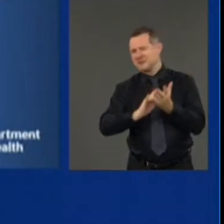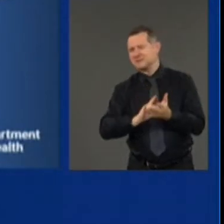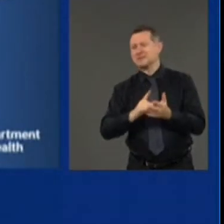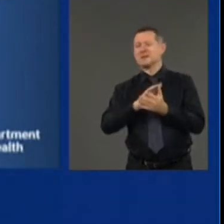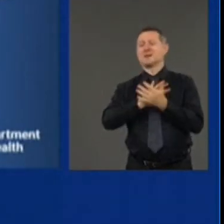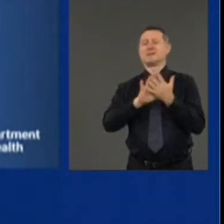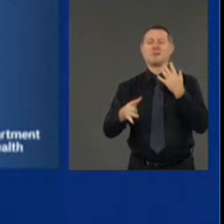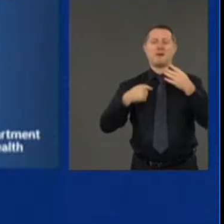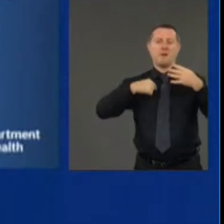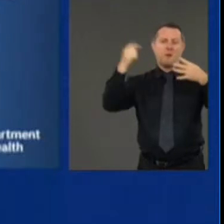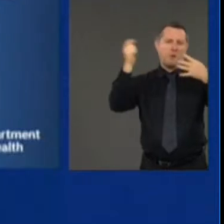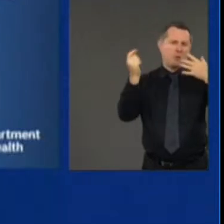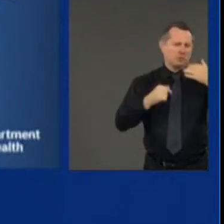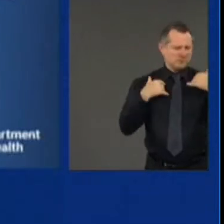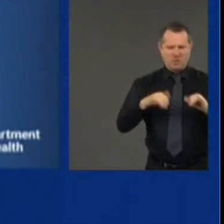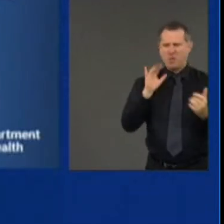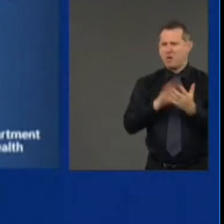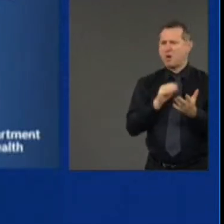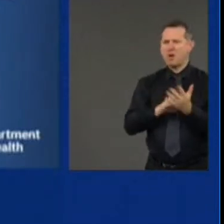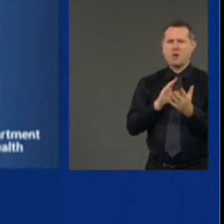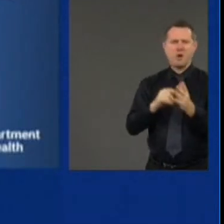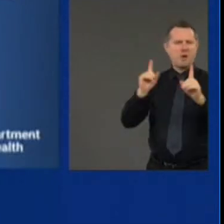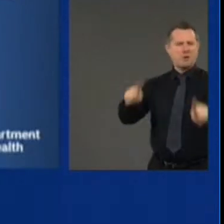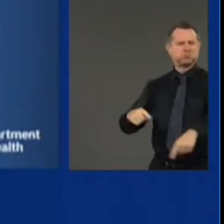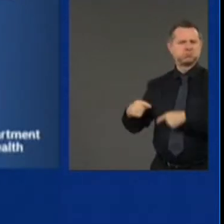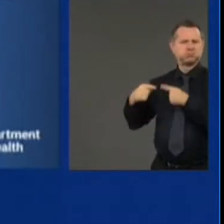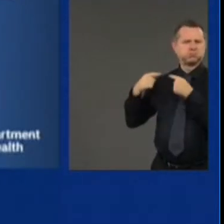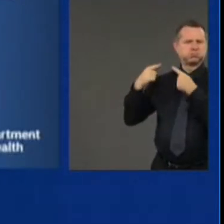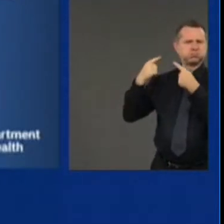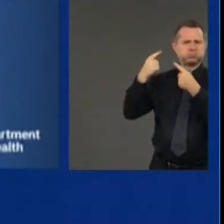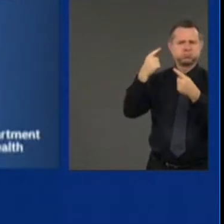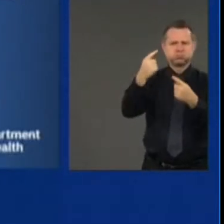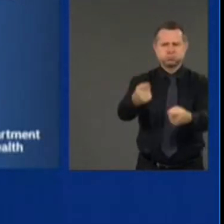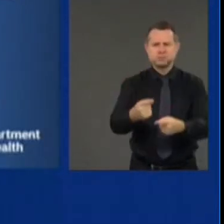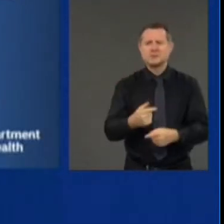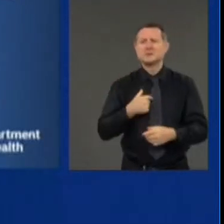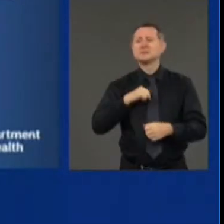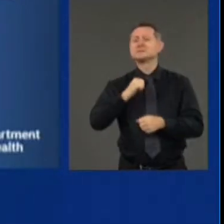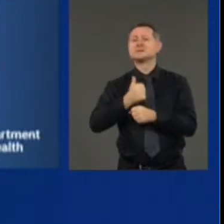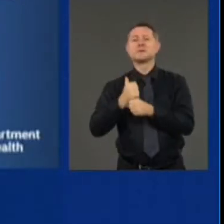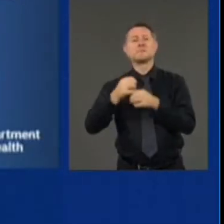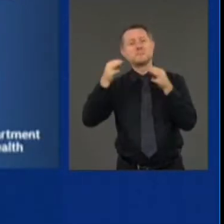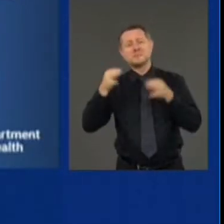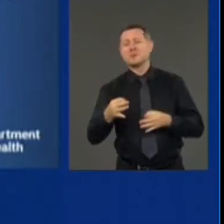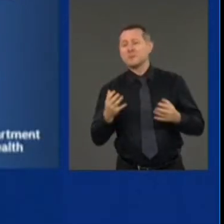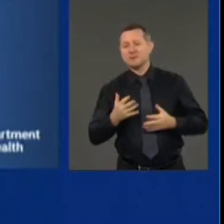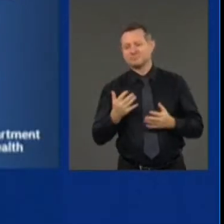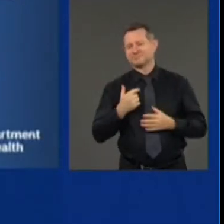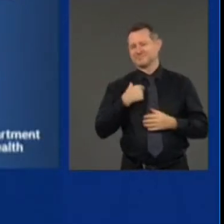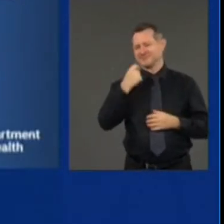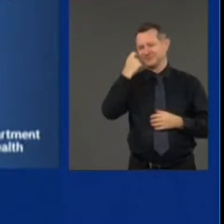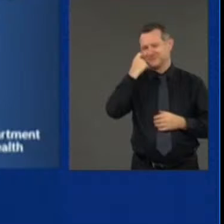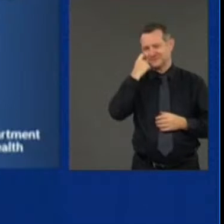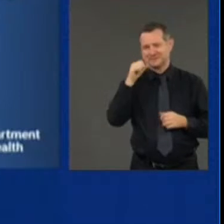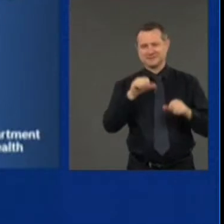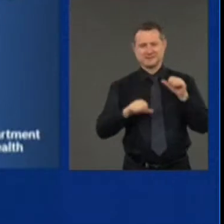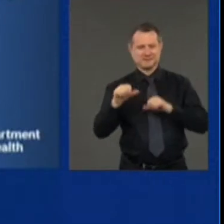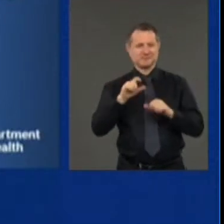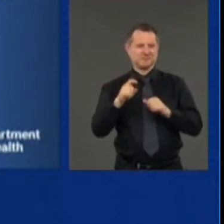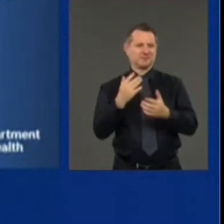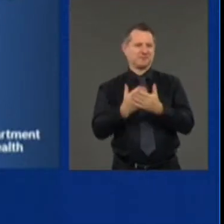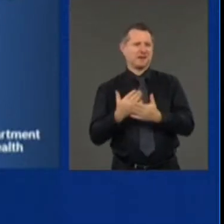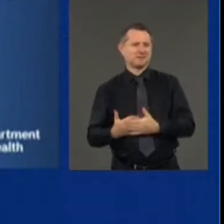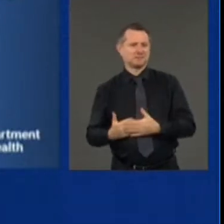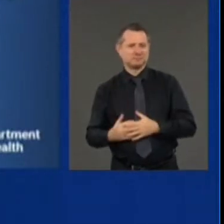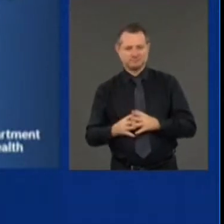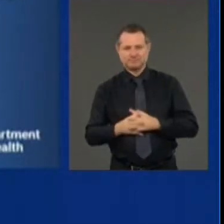more facts, but we will always make our decisions based on the latest scientific information that we have available.